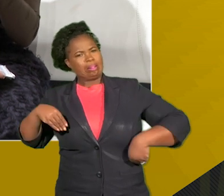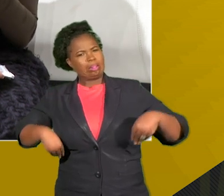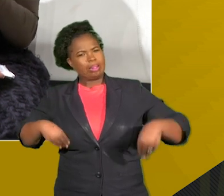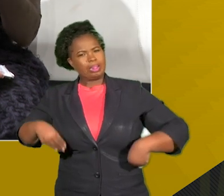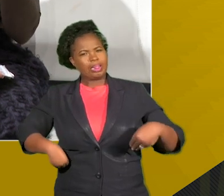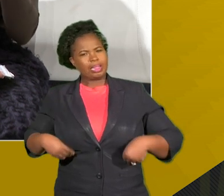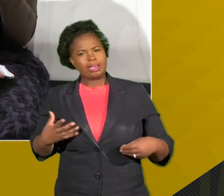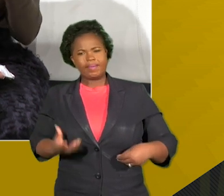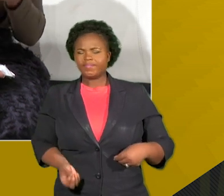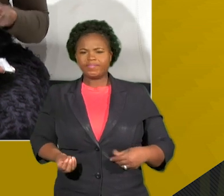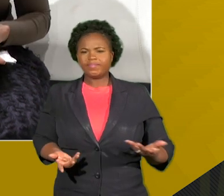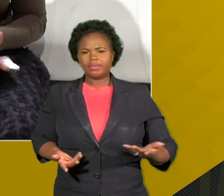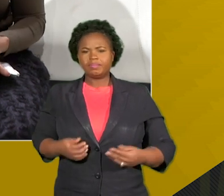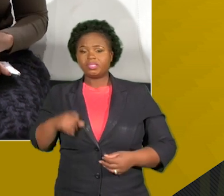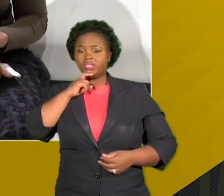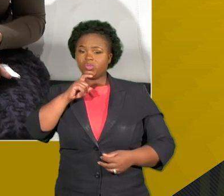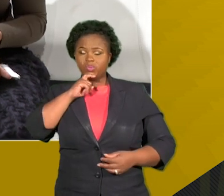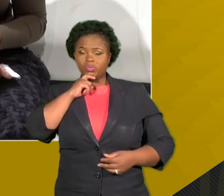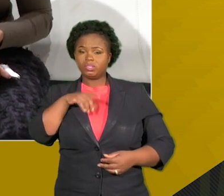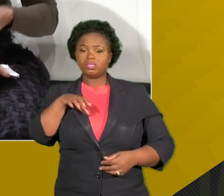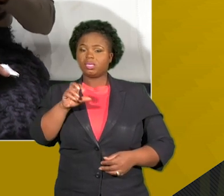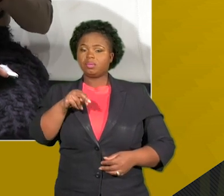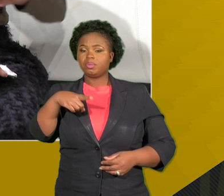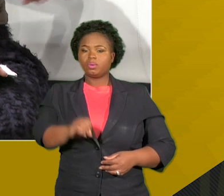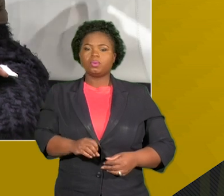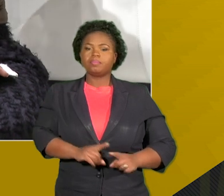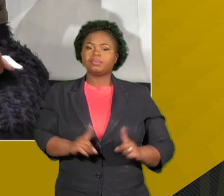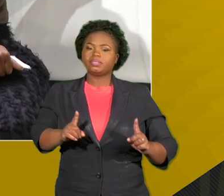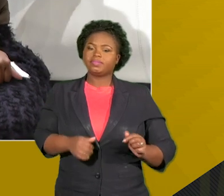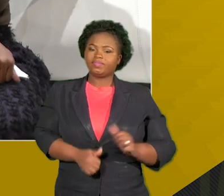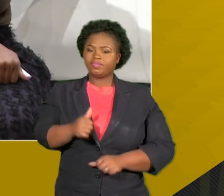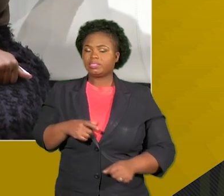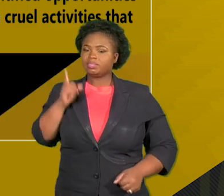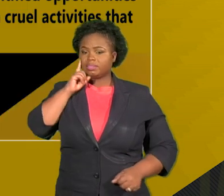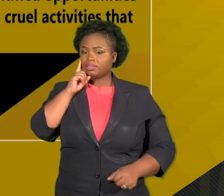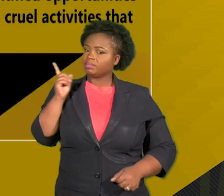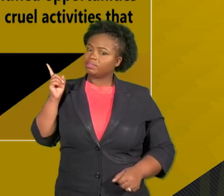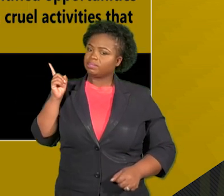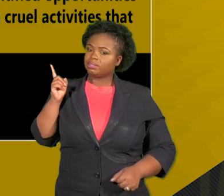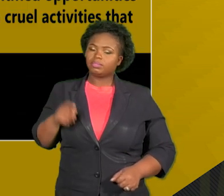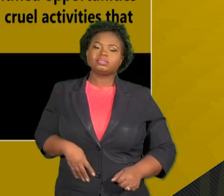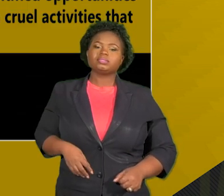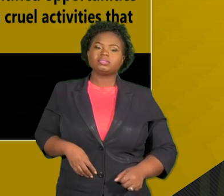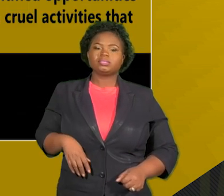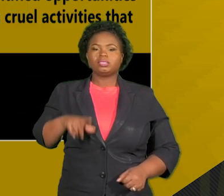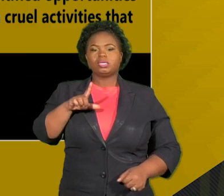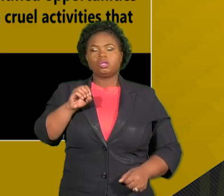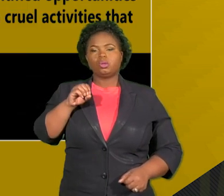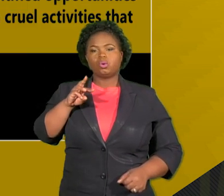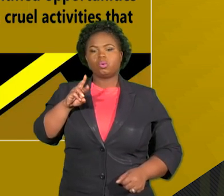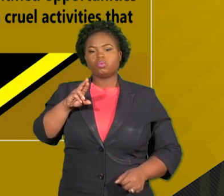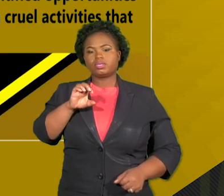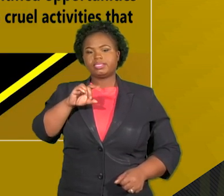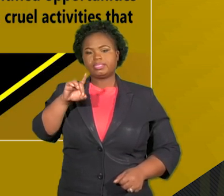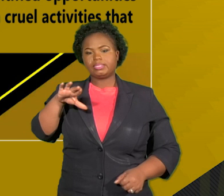cleaner chelta bona using charity and NPOs. But before we go to the ad break, let's read a little bit of social media coming in from Lorizi